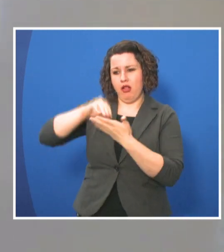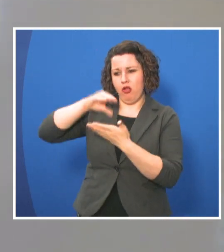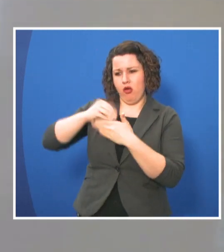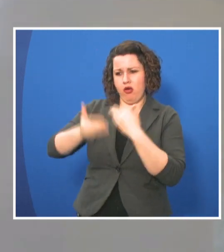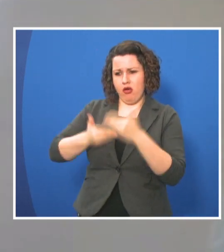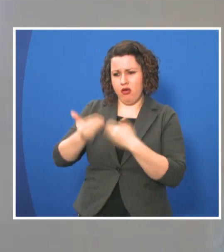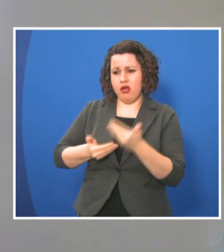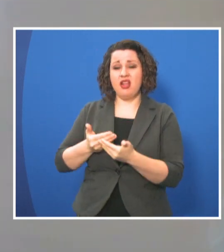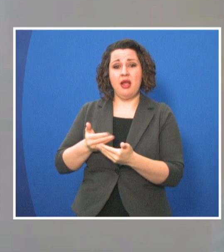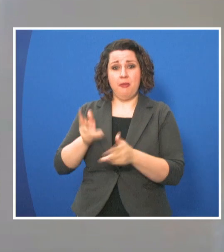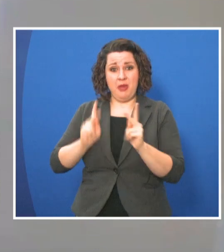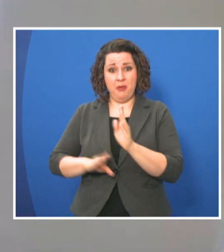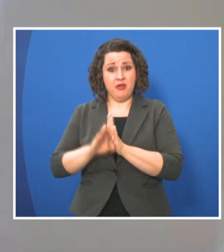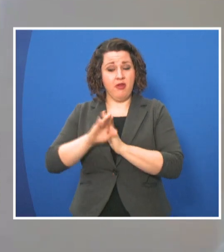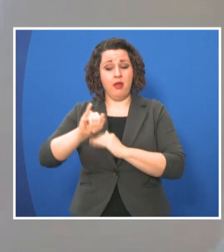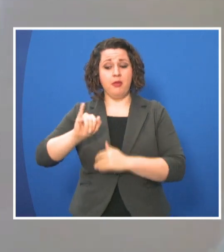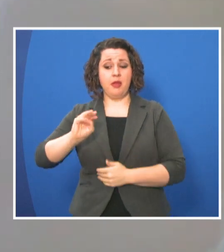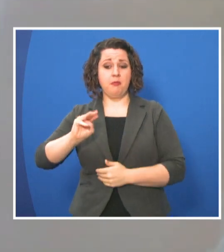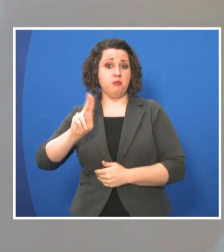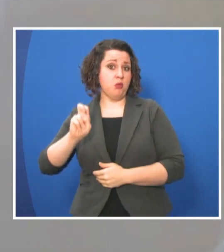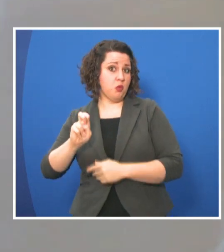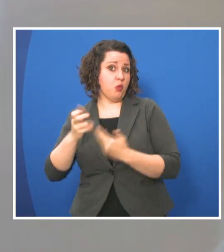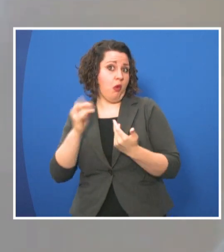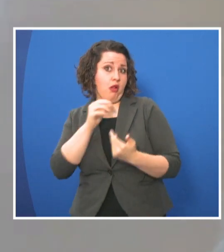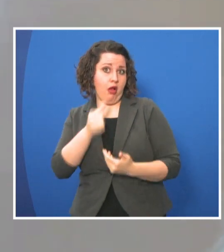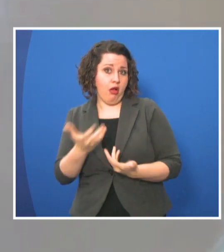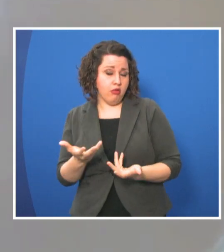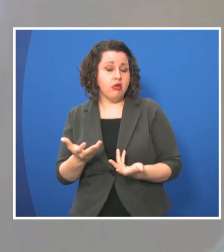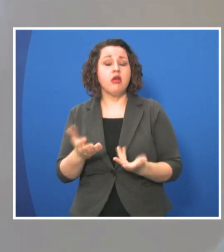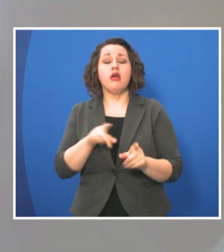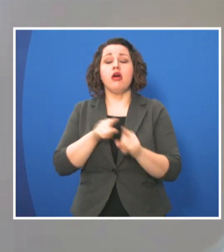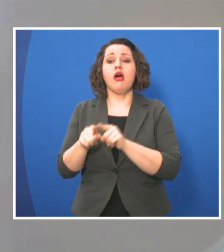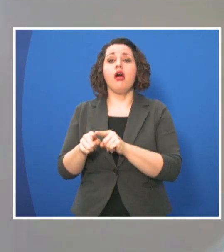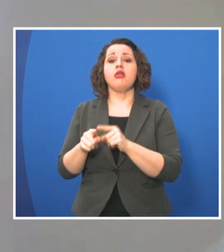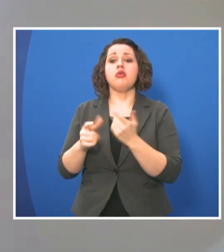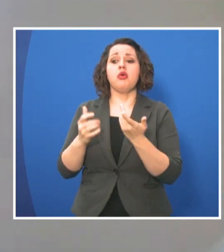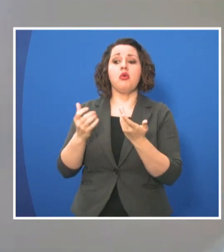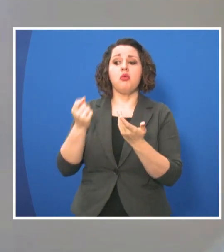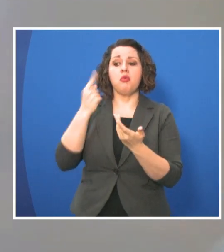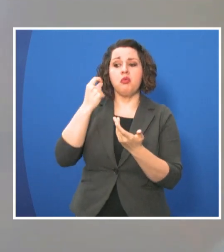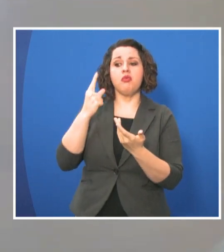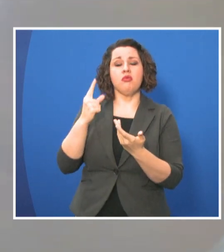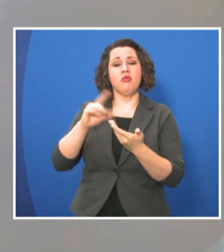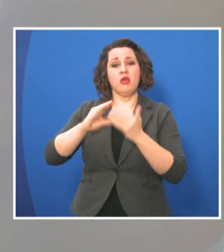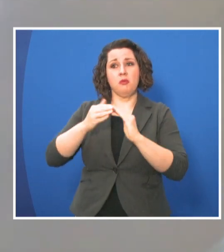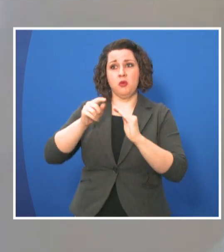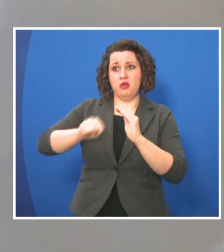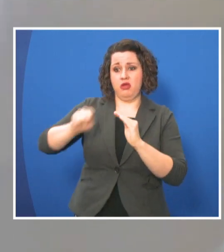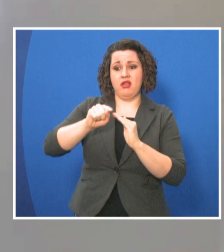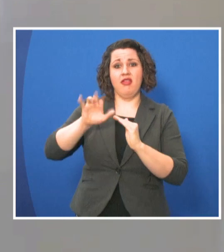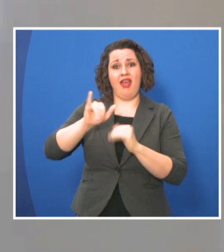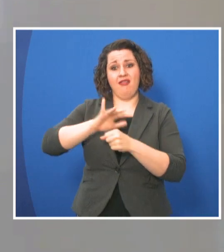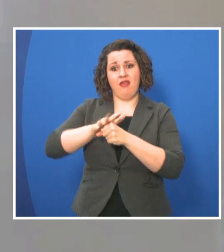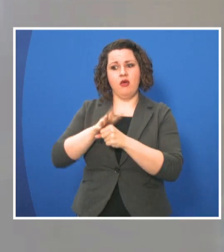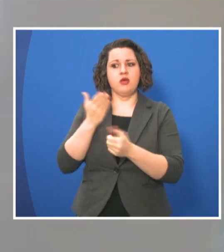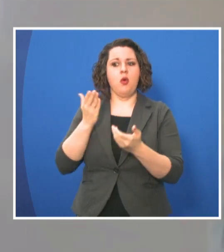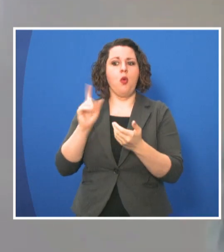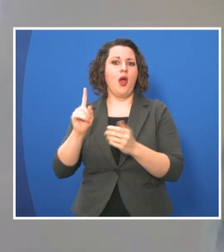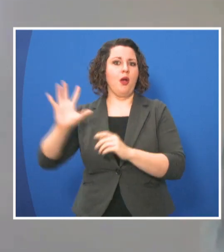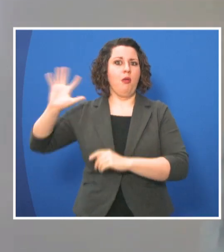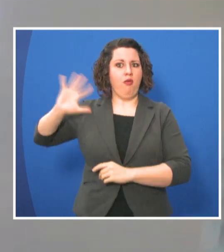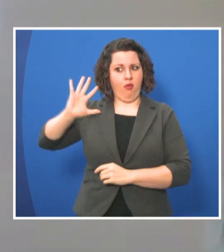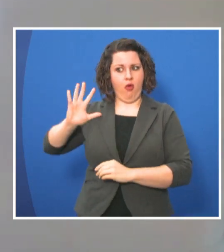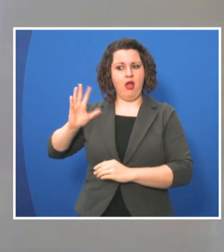immunity that people are developing, and also to help us understand where in our communities this virus might have been and where it